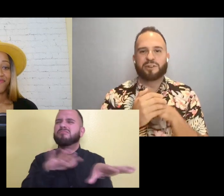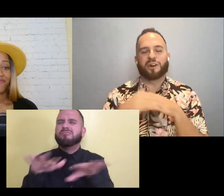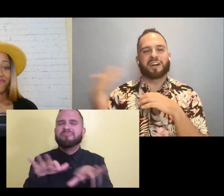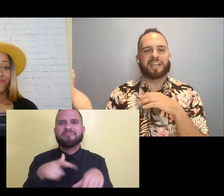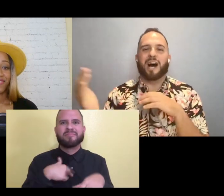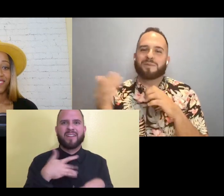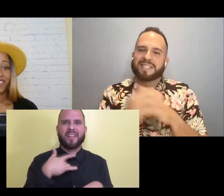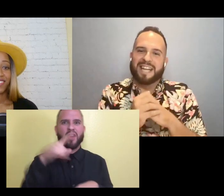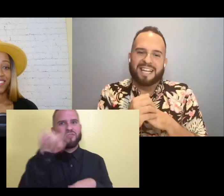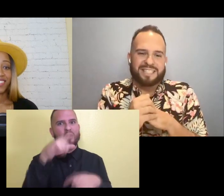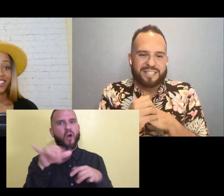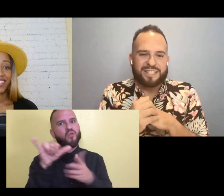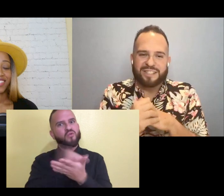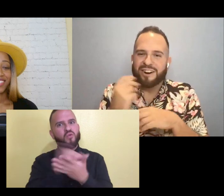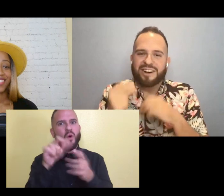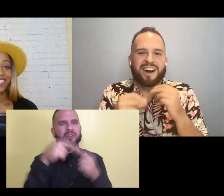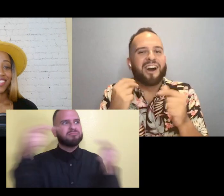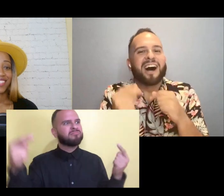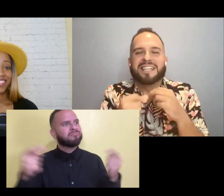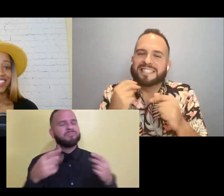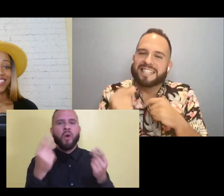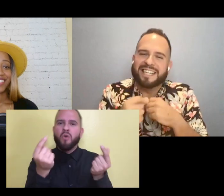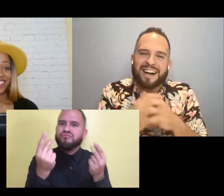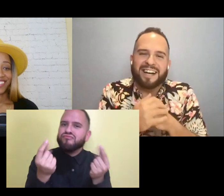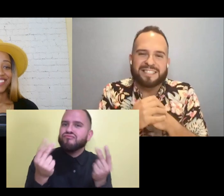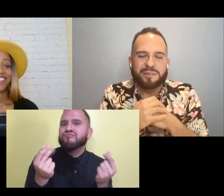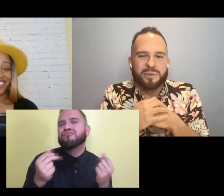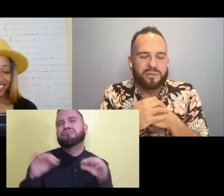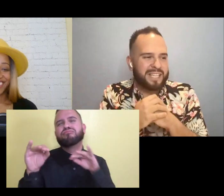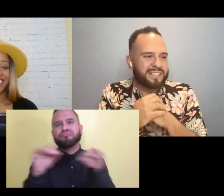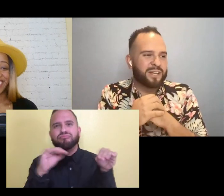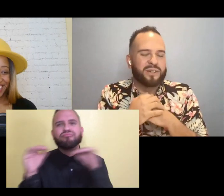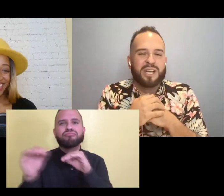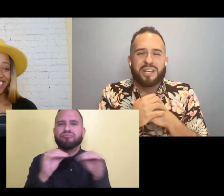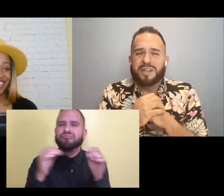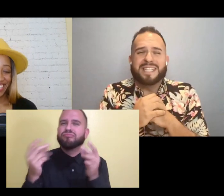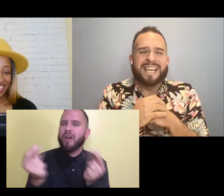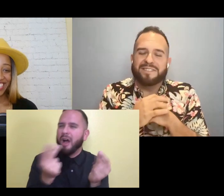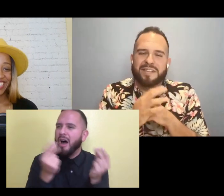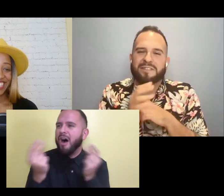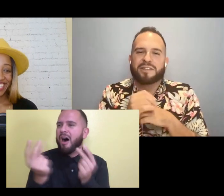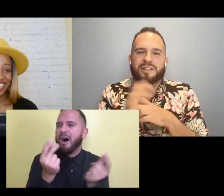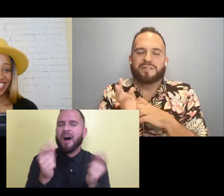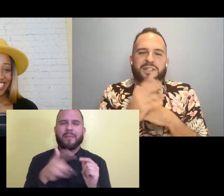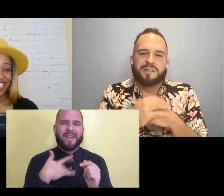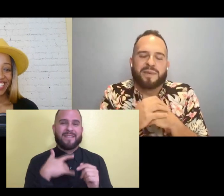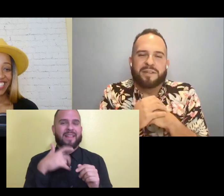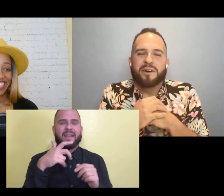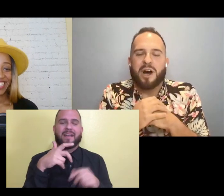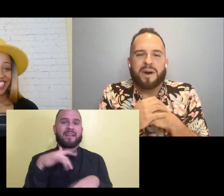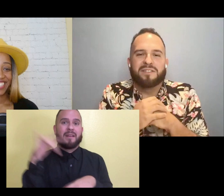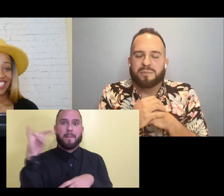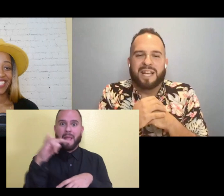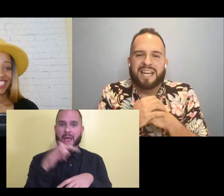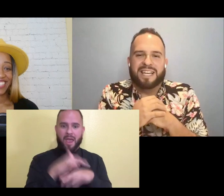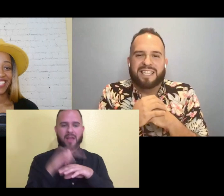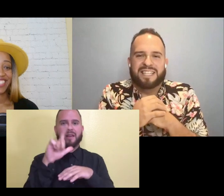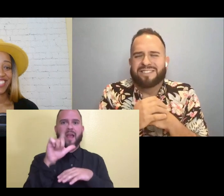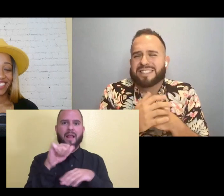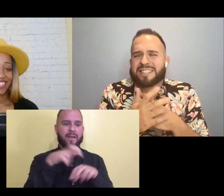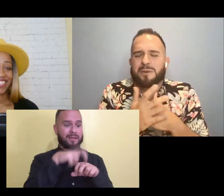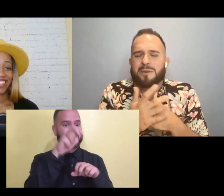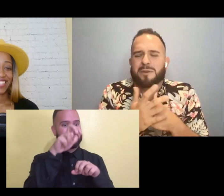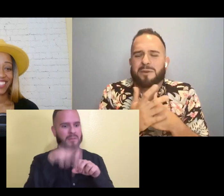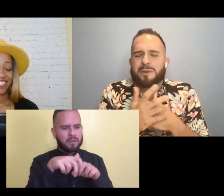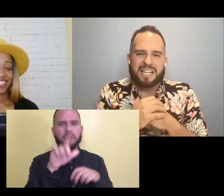y'all in New York on the opposite end, are hustling and constantly moving. So you can definitely feel the difference the minute you hop off the plane and